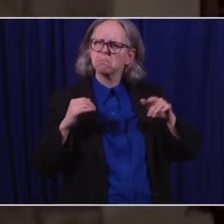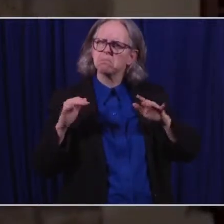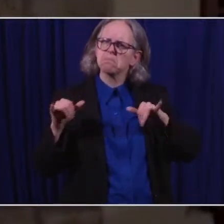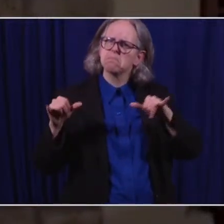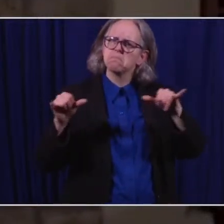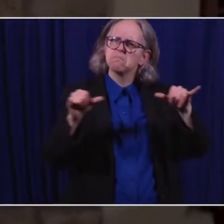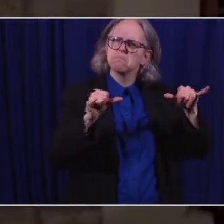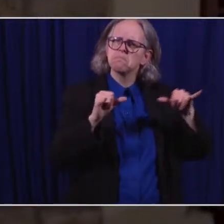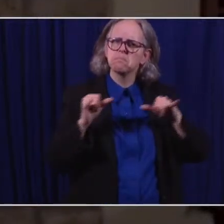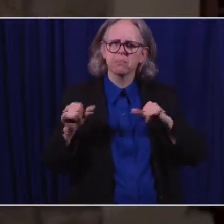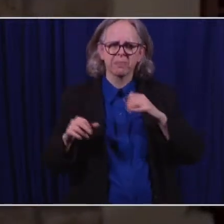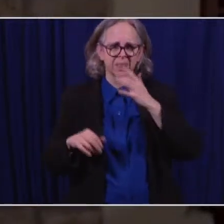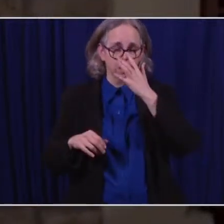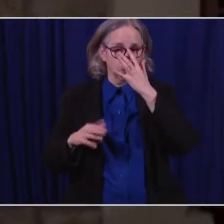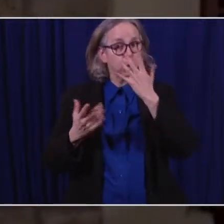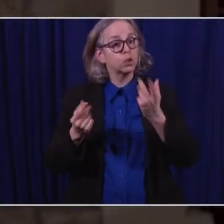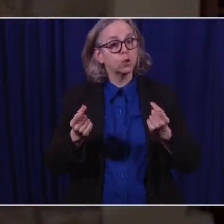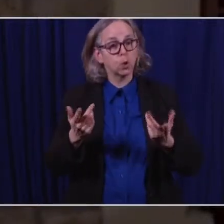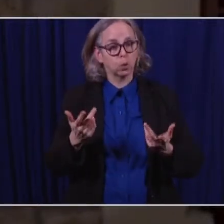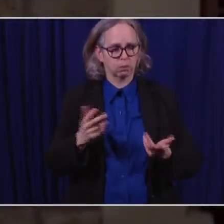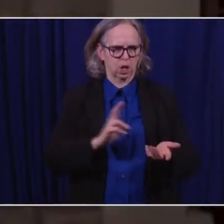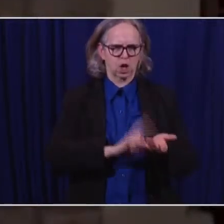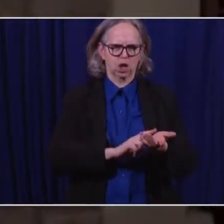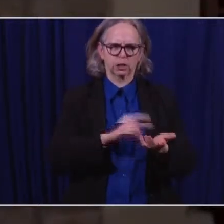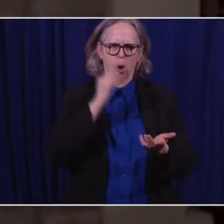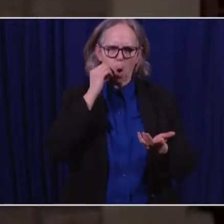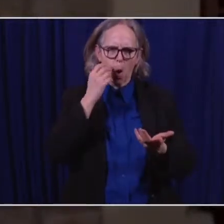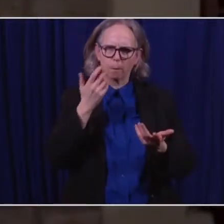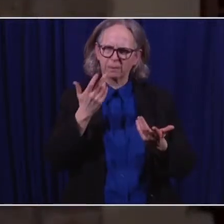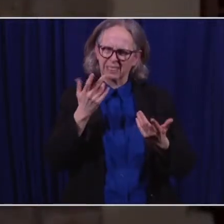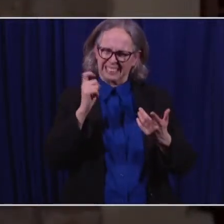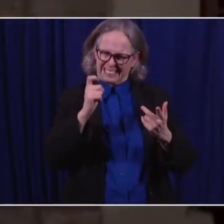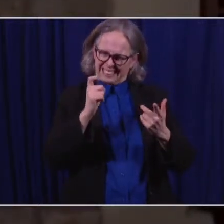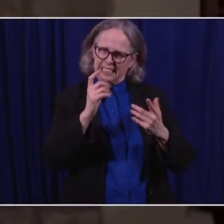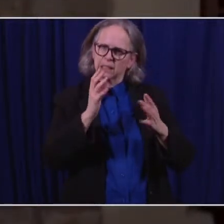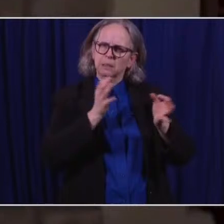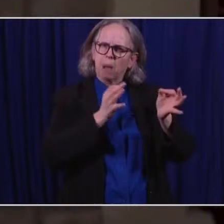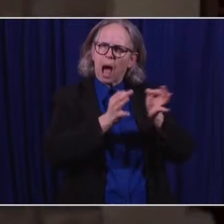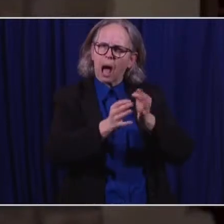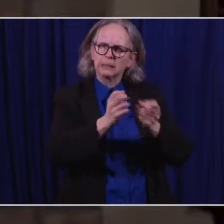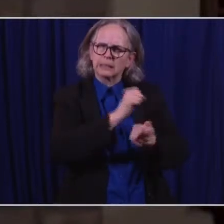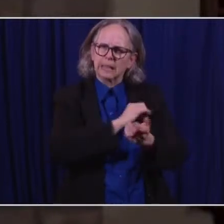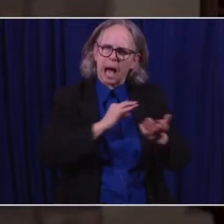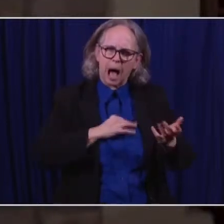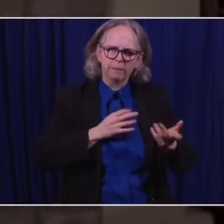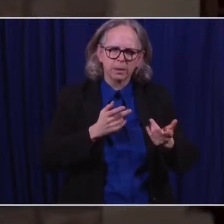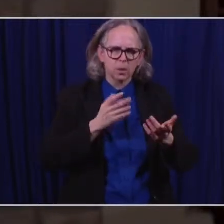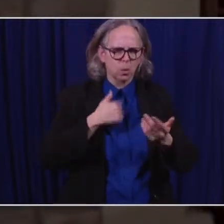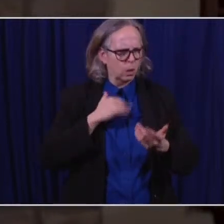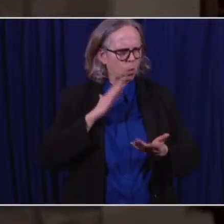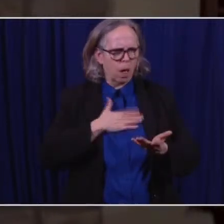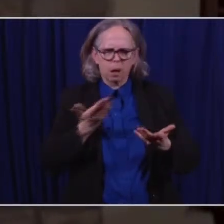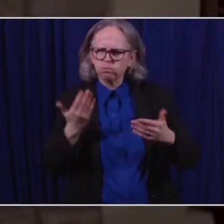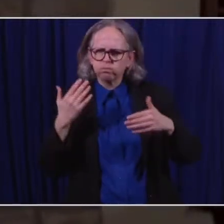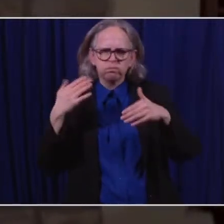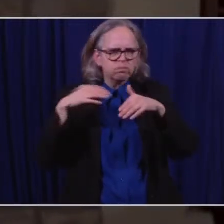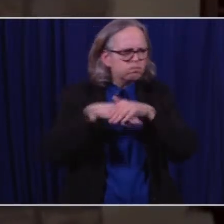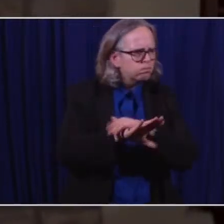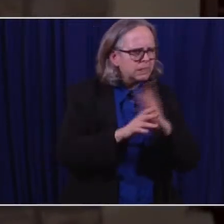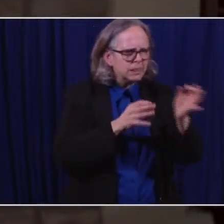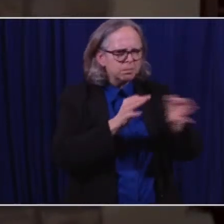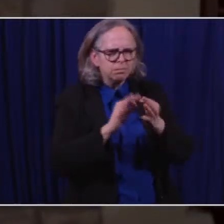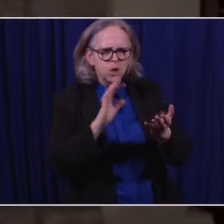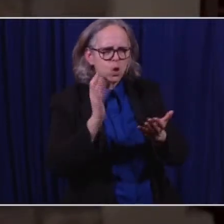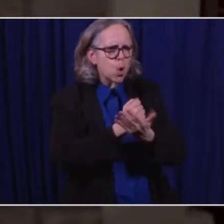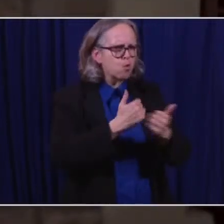their staff. We will come back and we will vaccinate new residents who come in, or new hires who